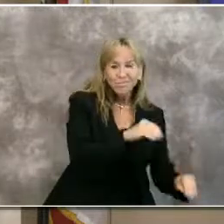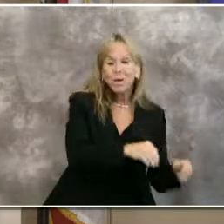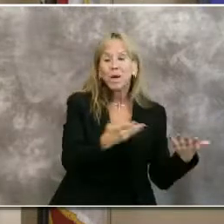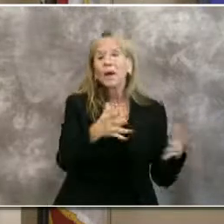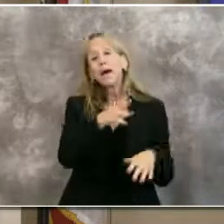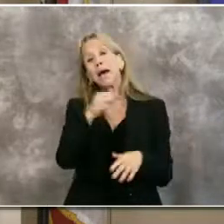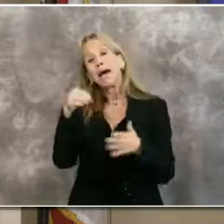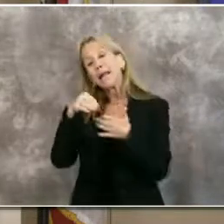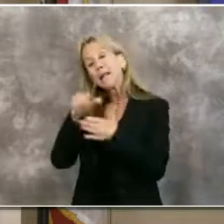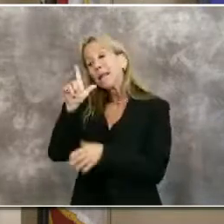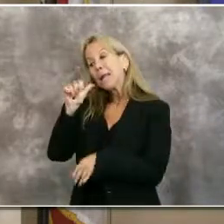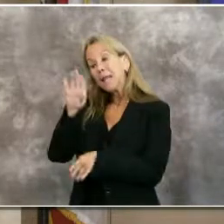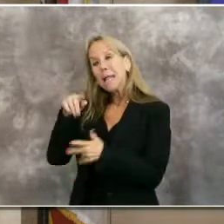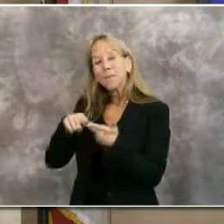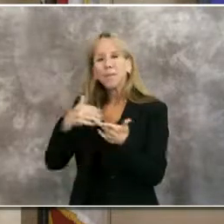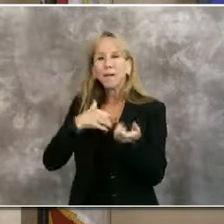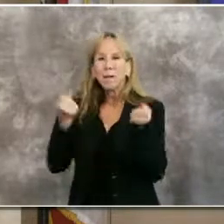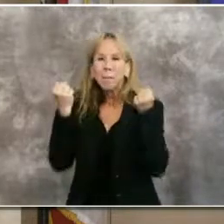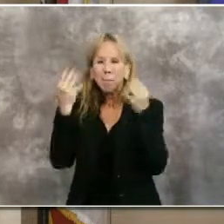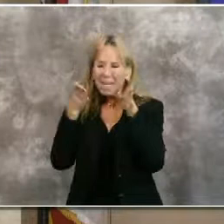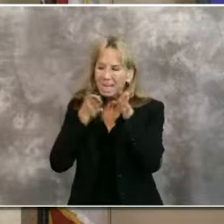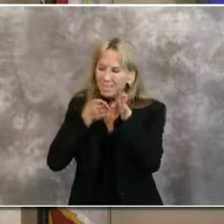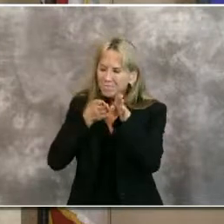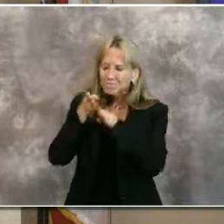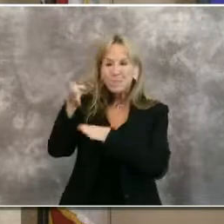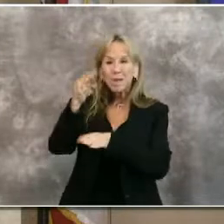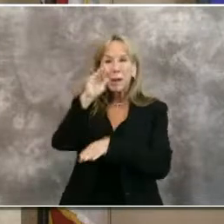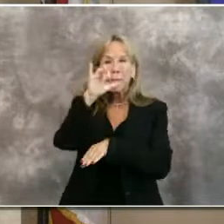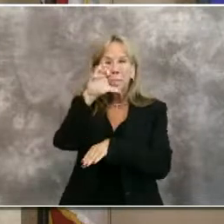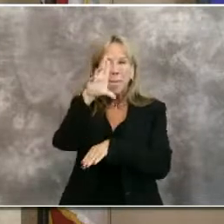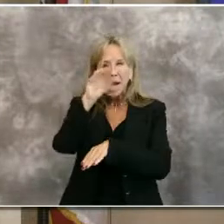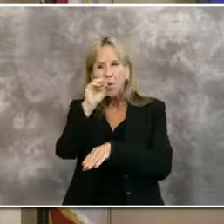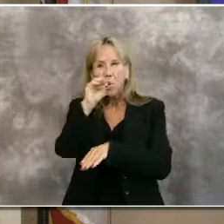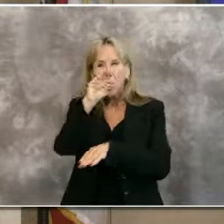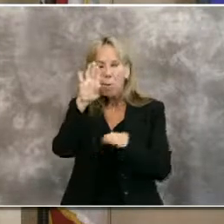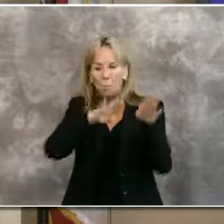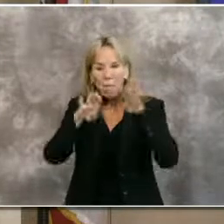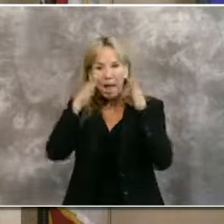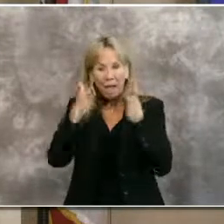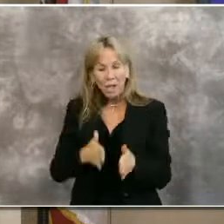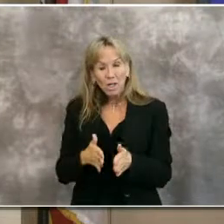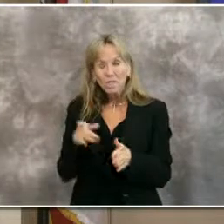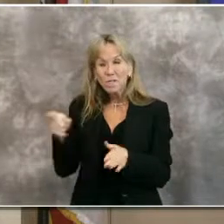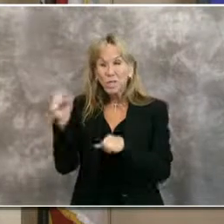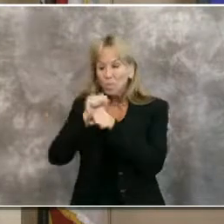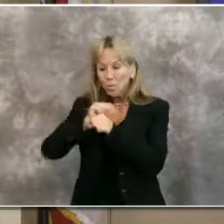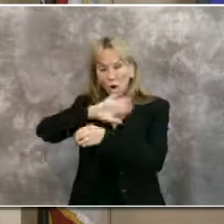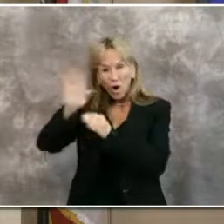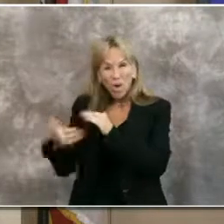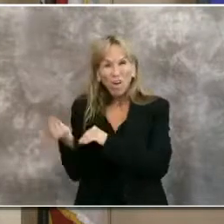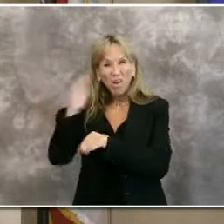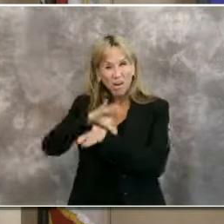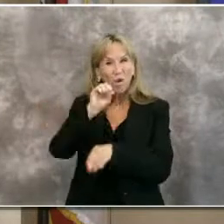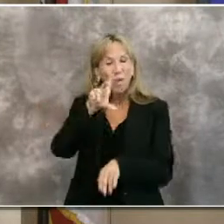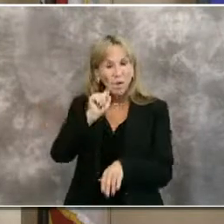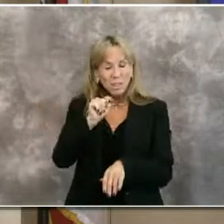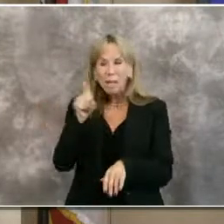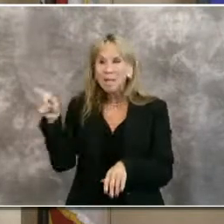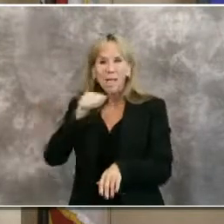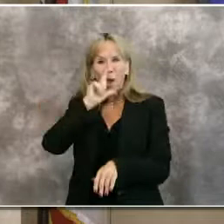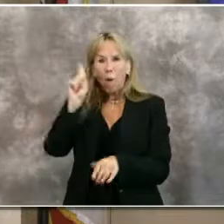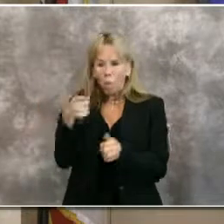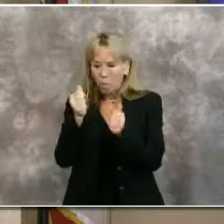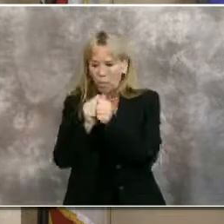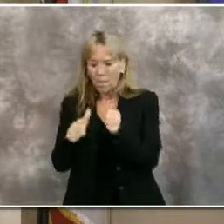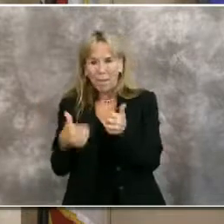of microbiologists who are working overtime, not just working with the machines, but preparing the samples in order to be put on those machines. And I can tell you